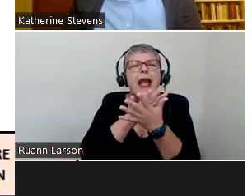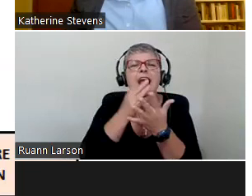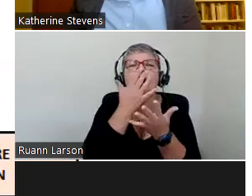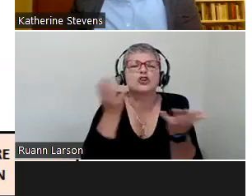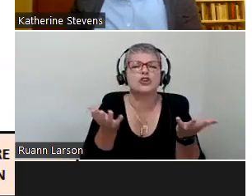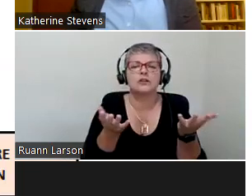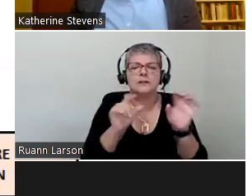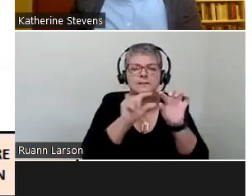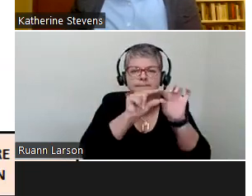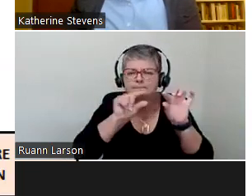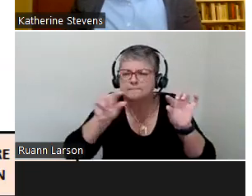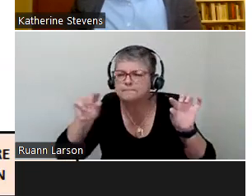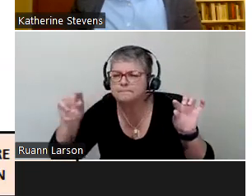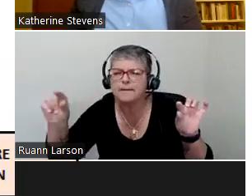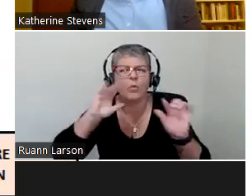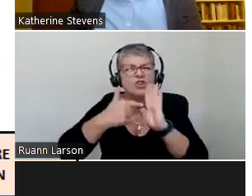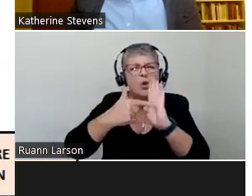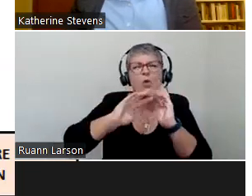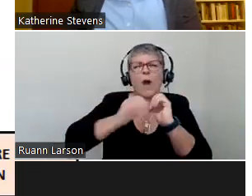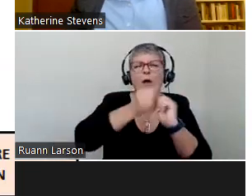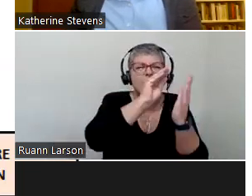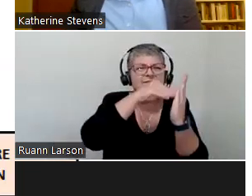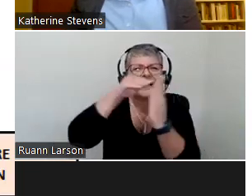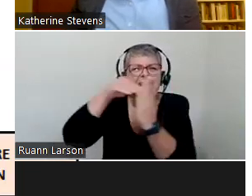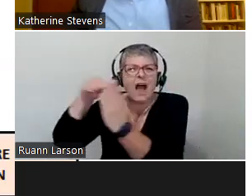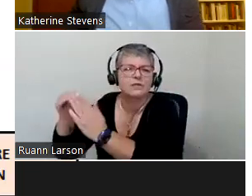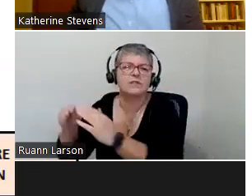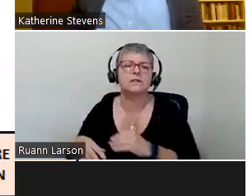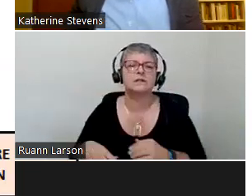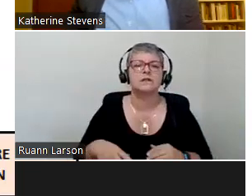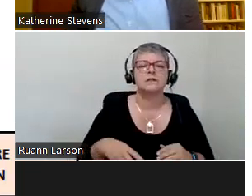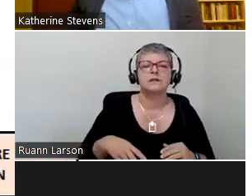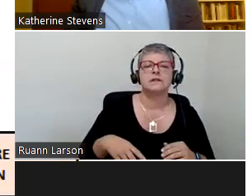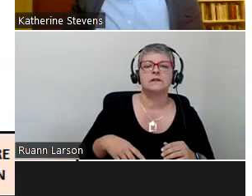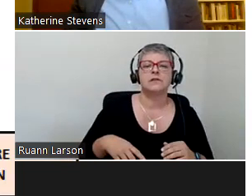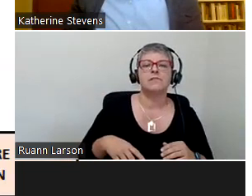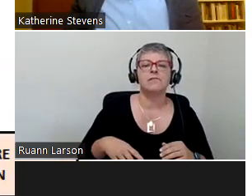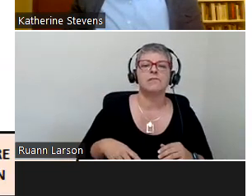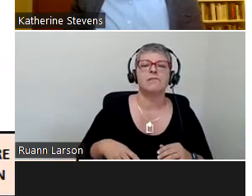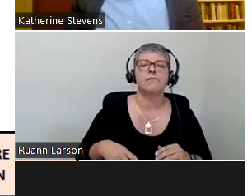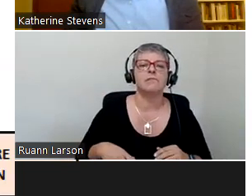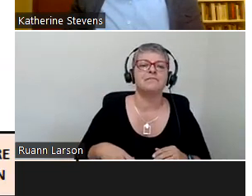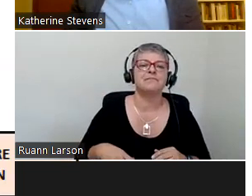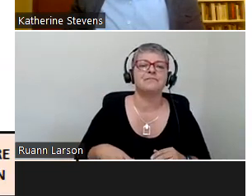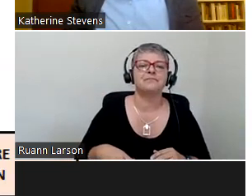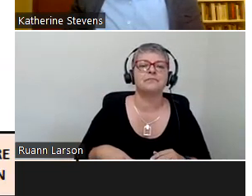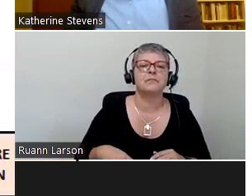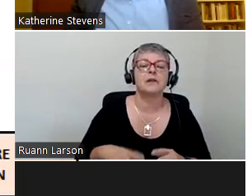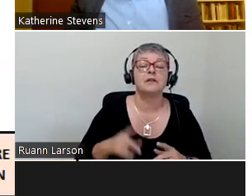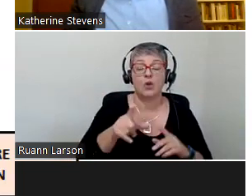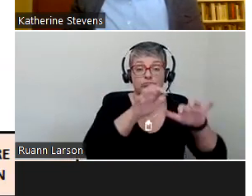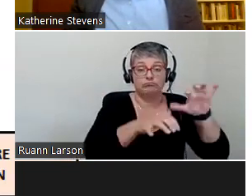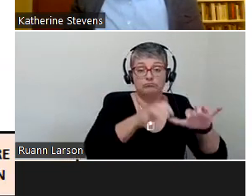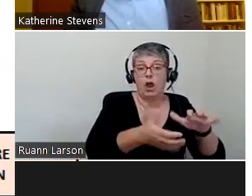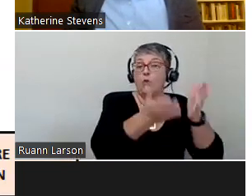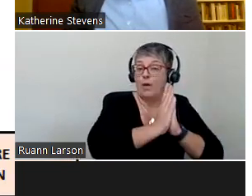enter your requested amounts and your explanations. So as you can see, you enter the requested